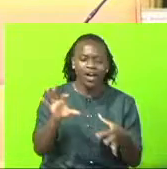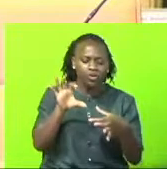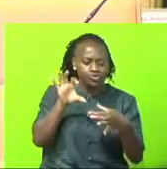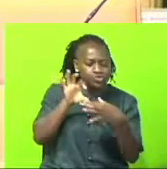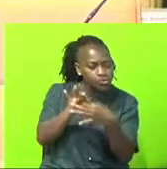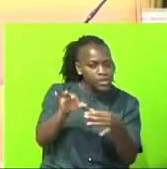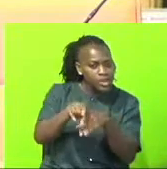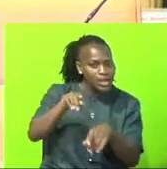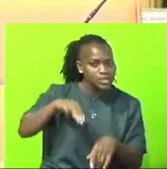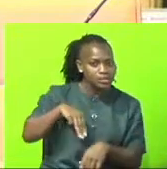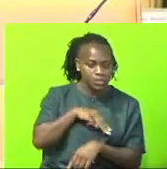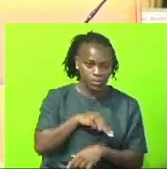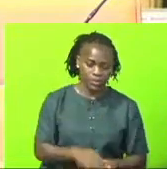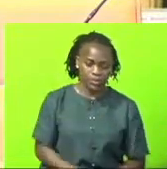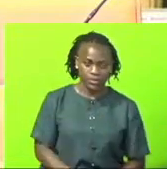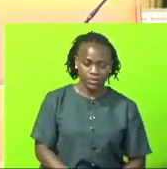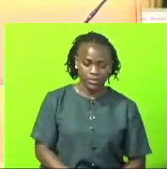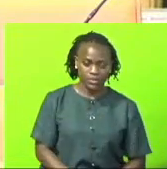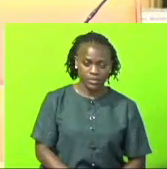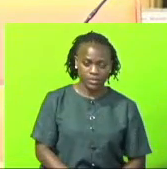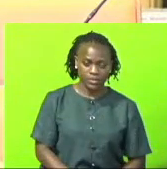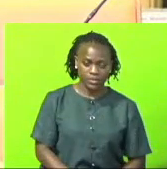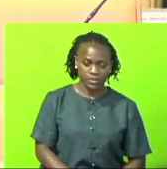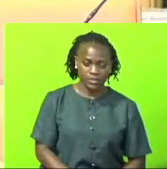member. Mr. Speaker,